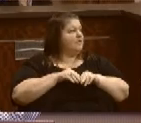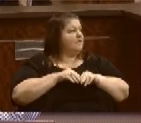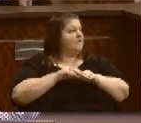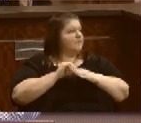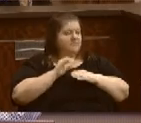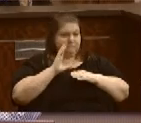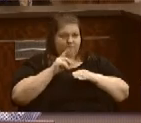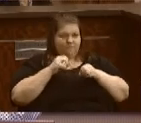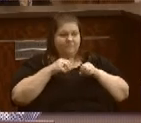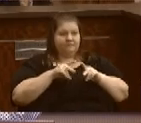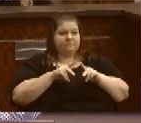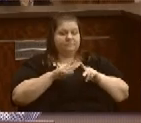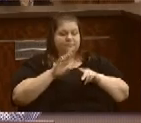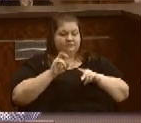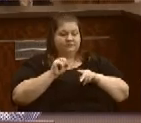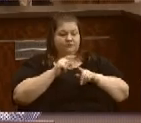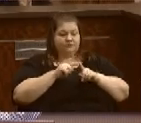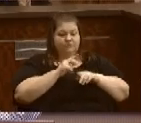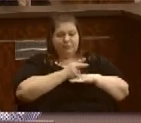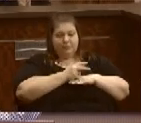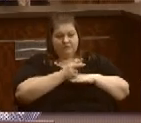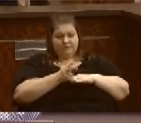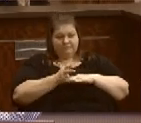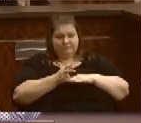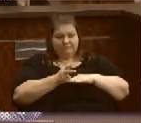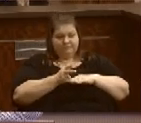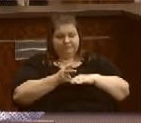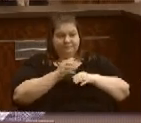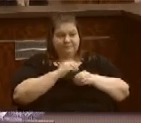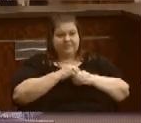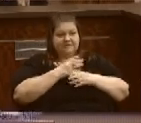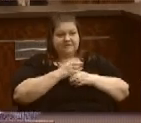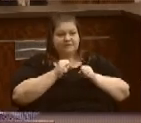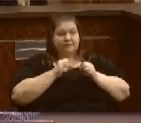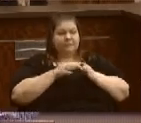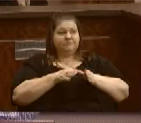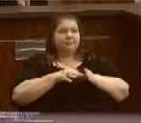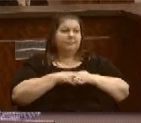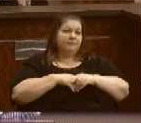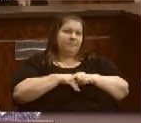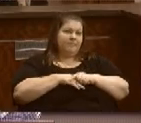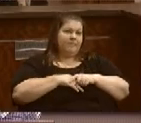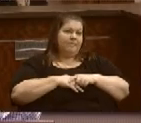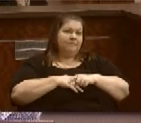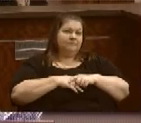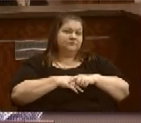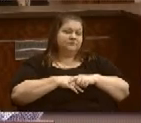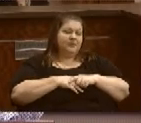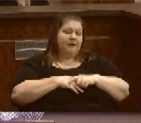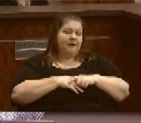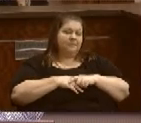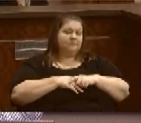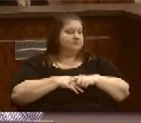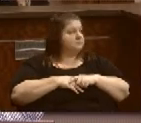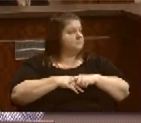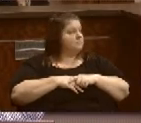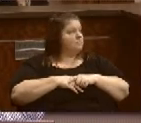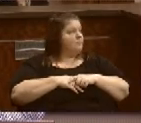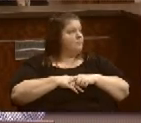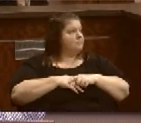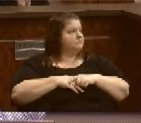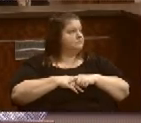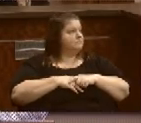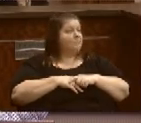allow the bus to be pulled off and in a safe manner for boarding and disembarking